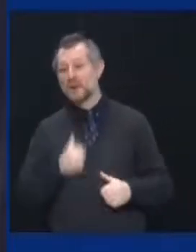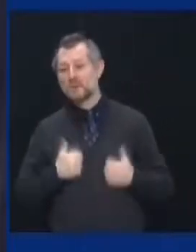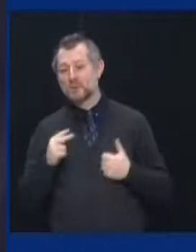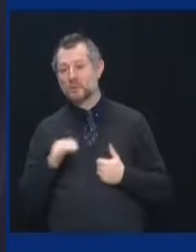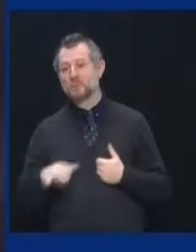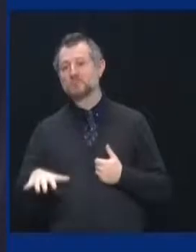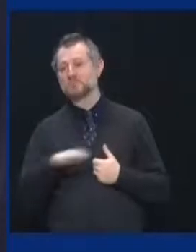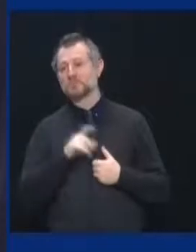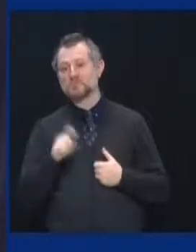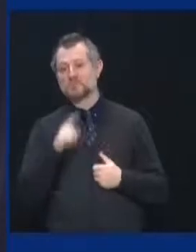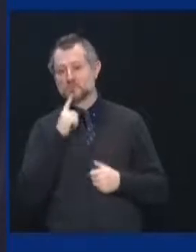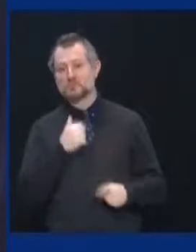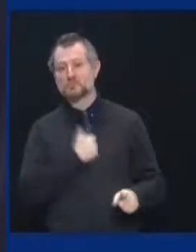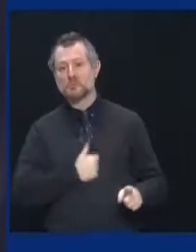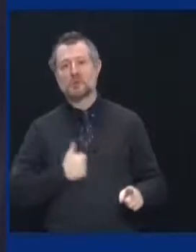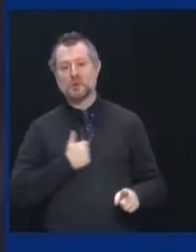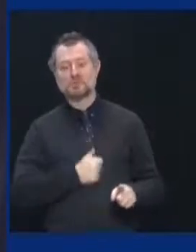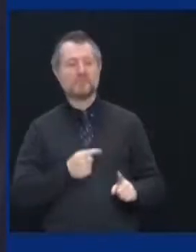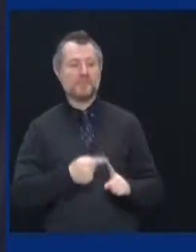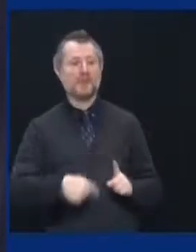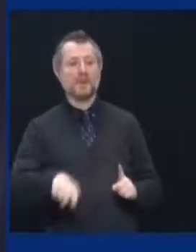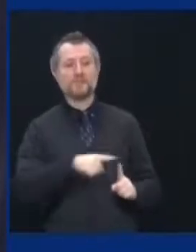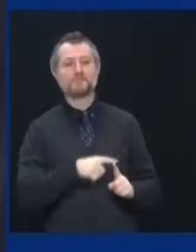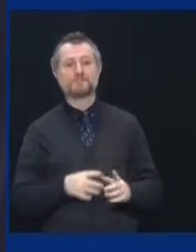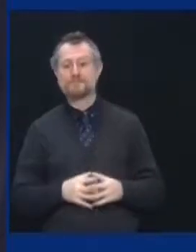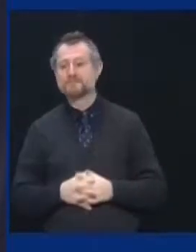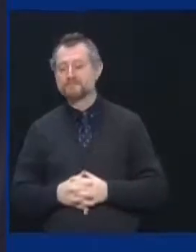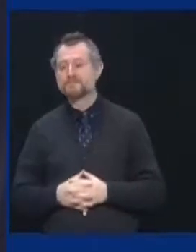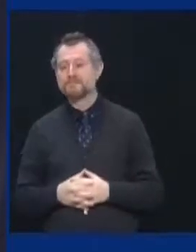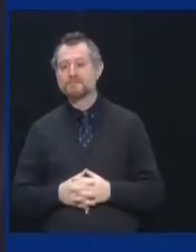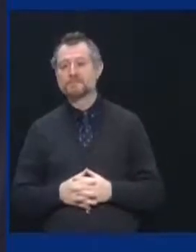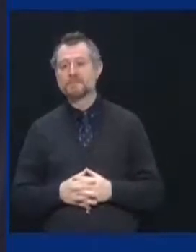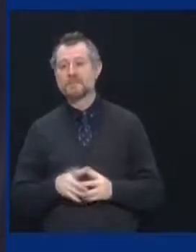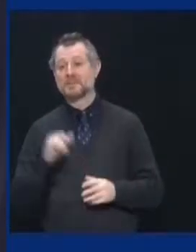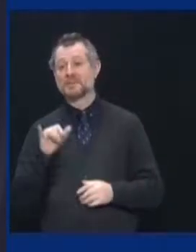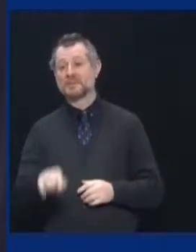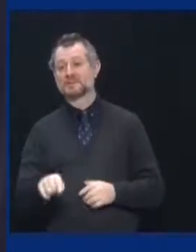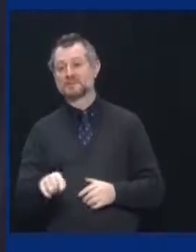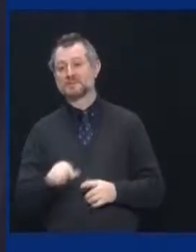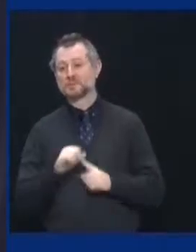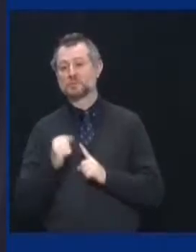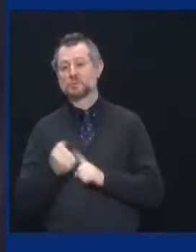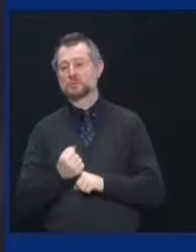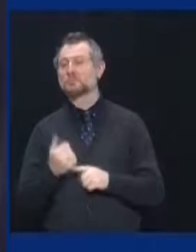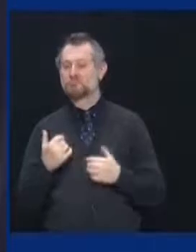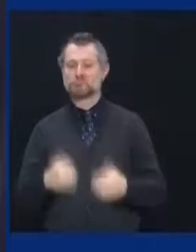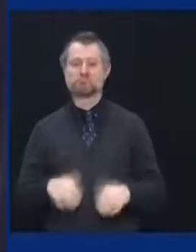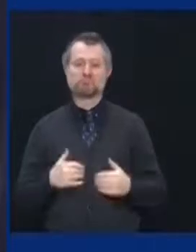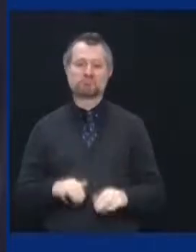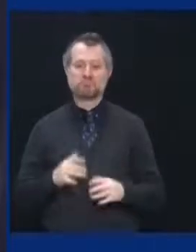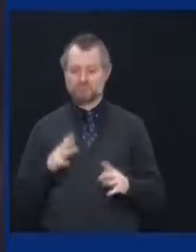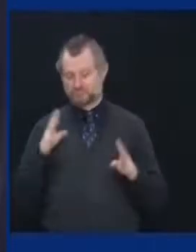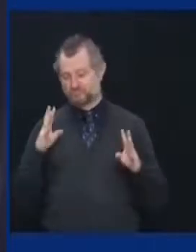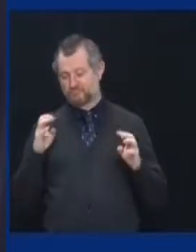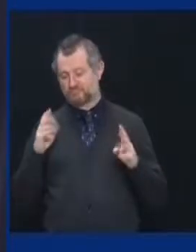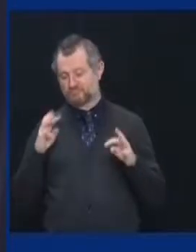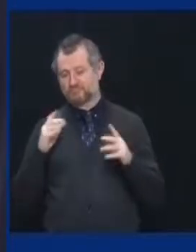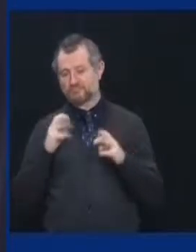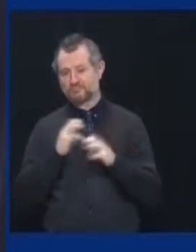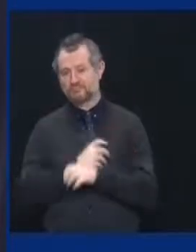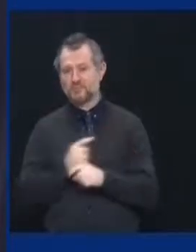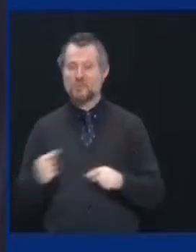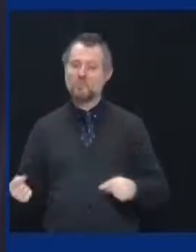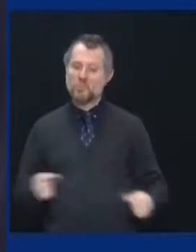one. I think this is a very complicated, tense situation now that exists between the NYPD